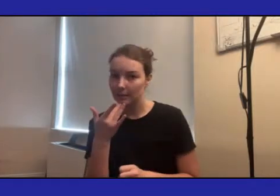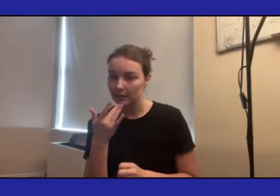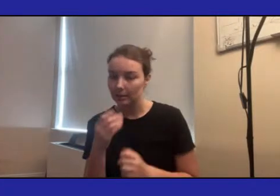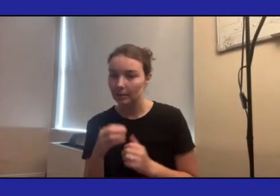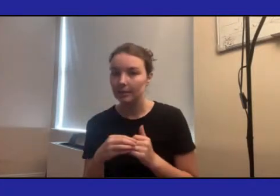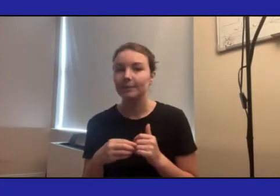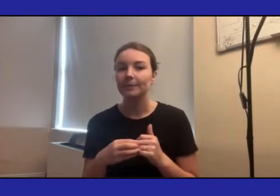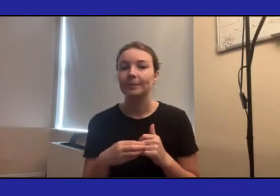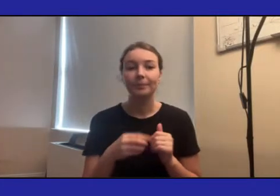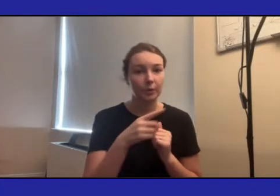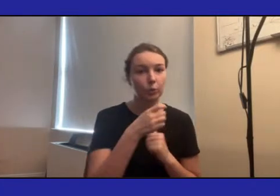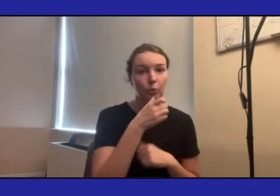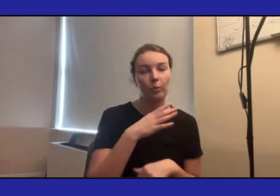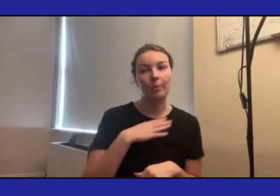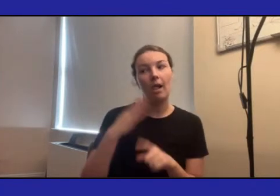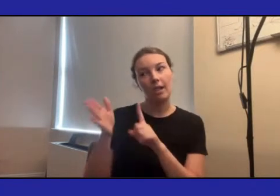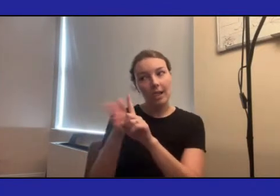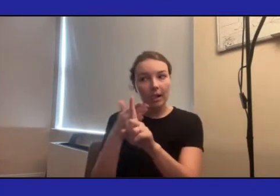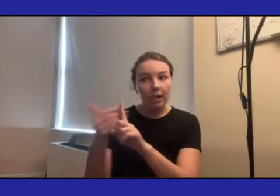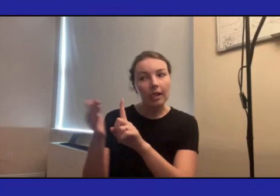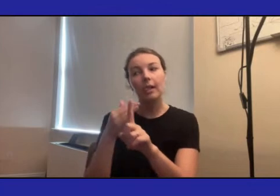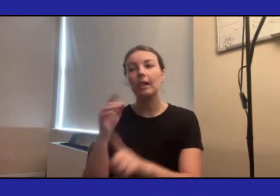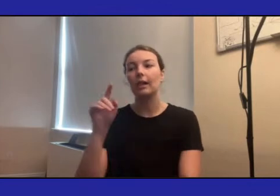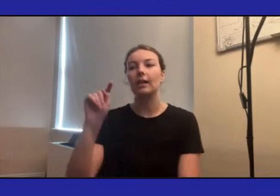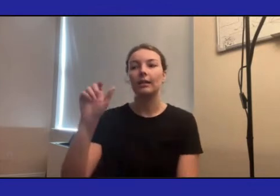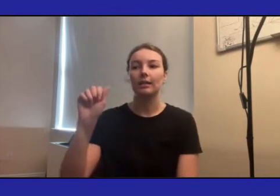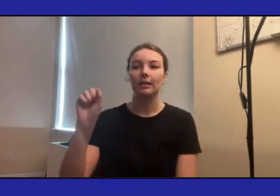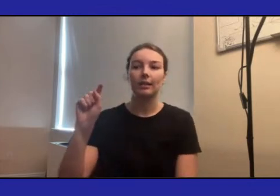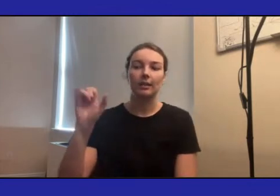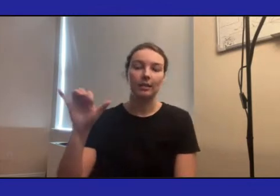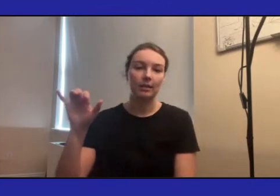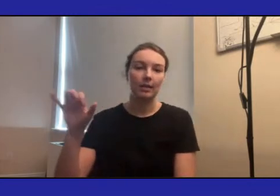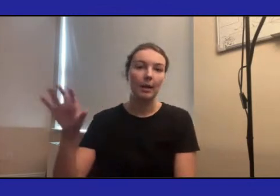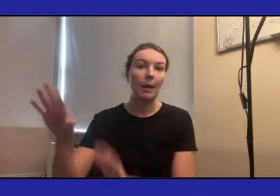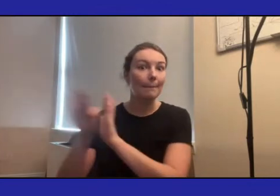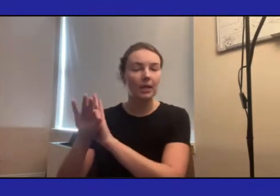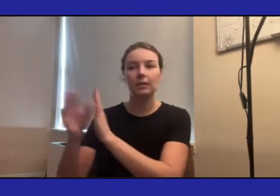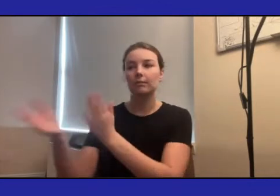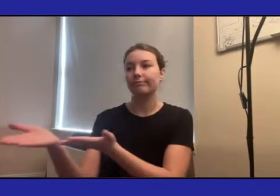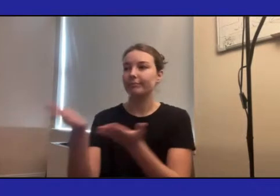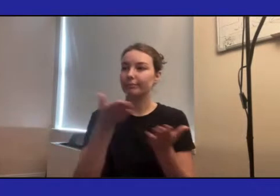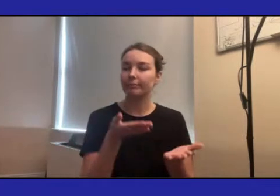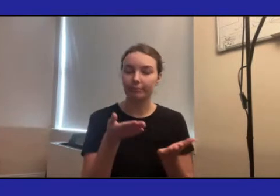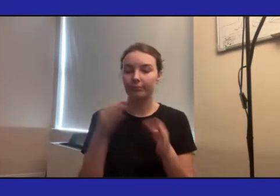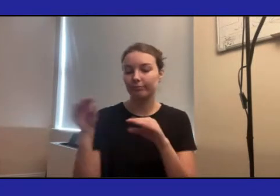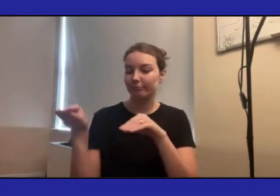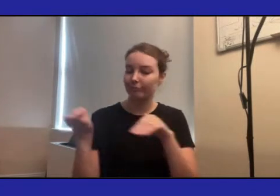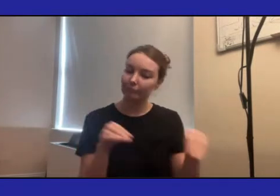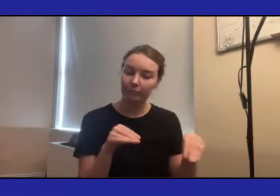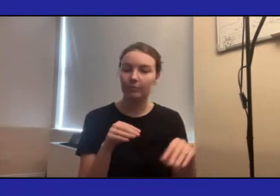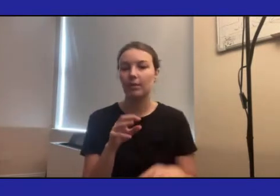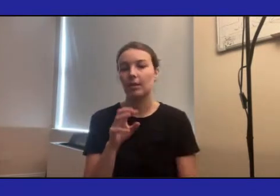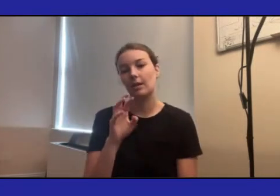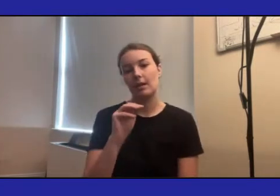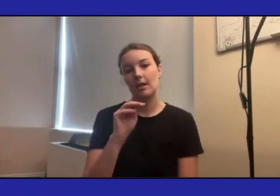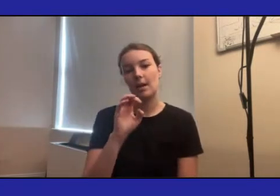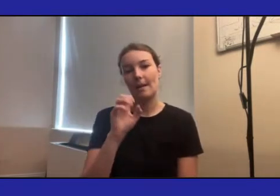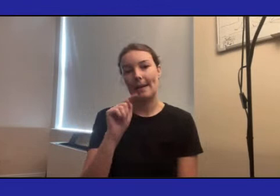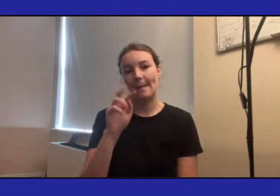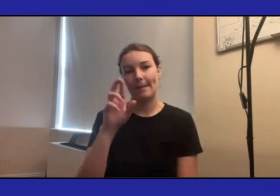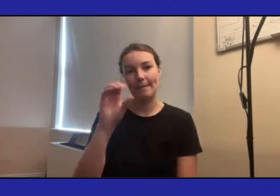persuade Tasty Picks to come down to Metropolitan as well. And um,